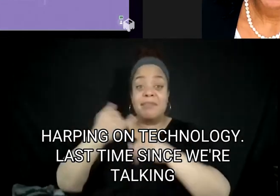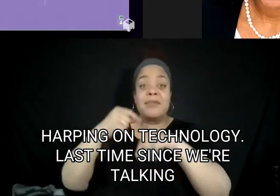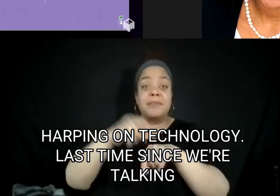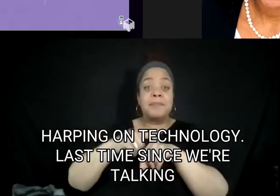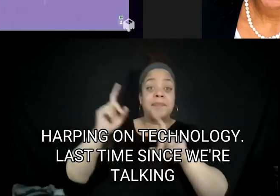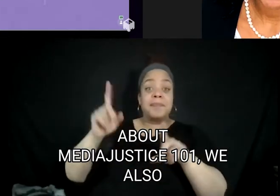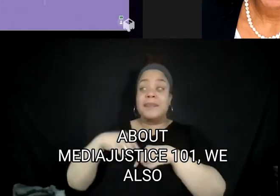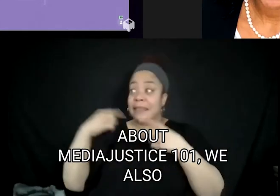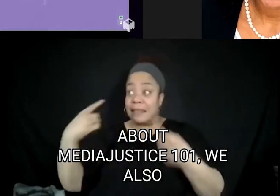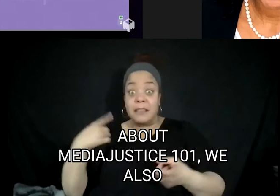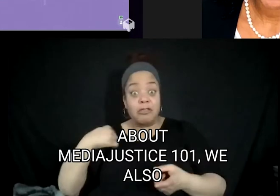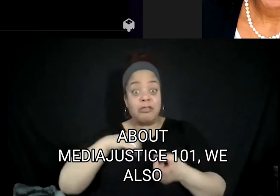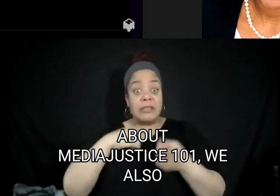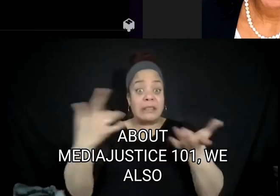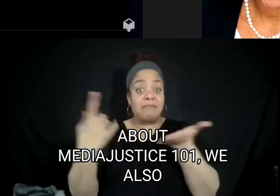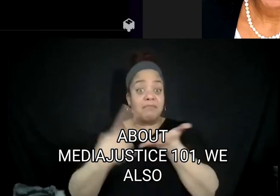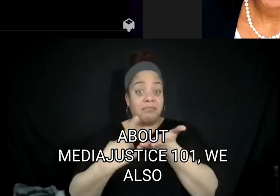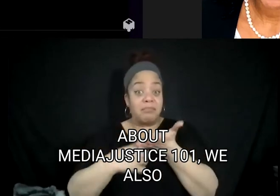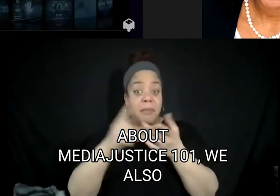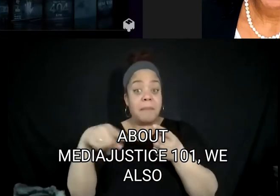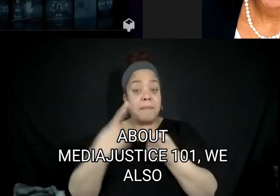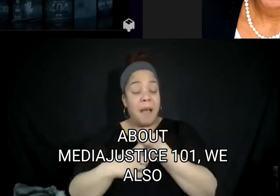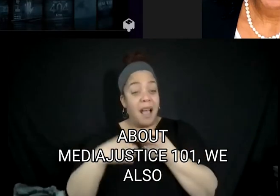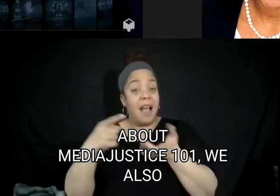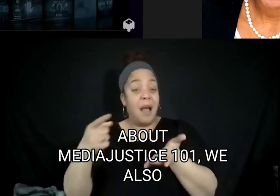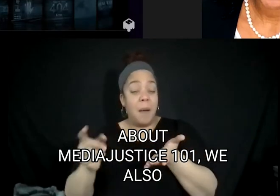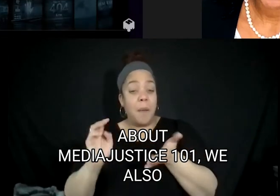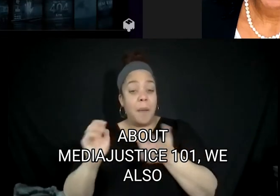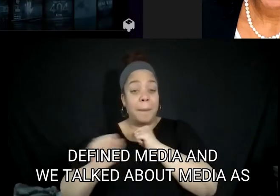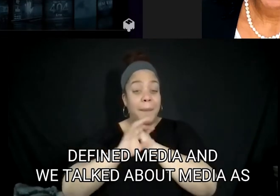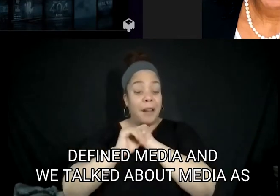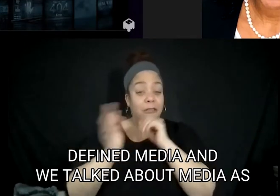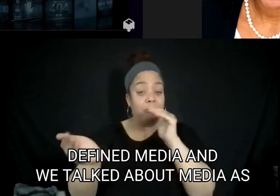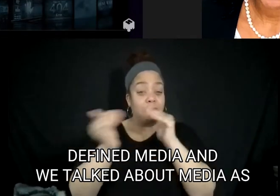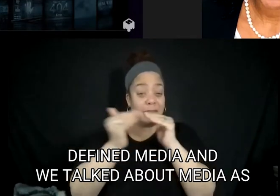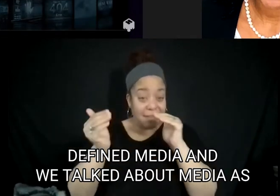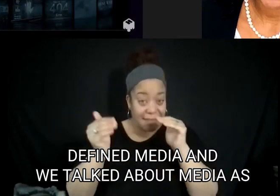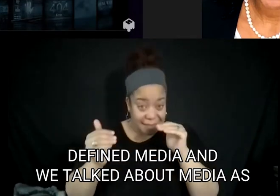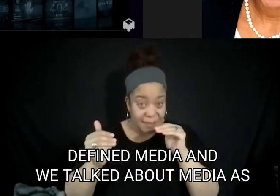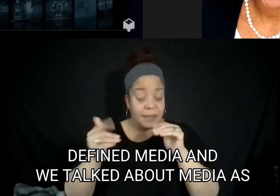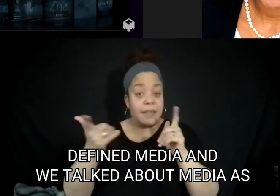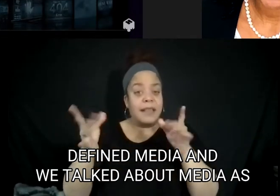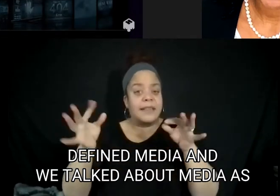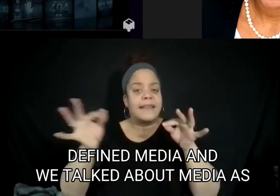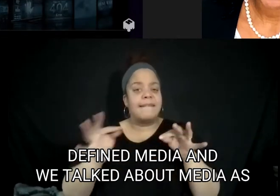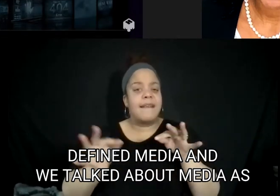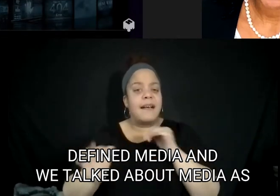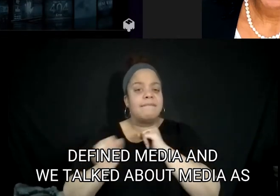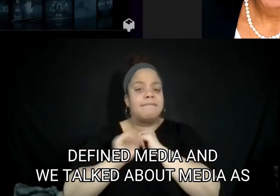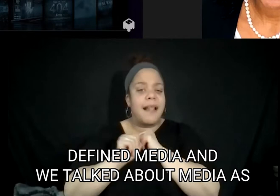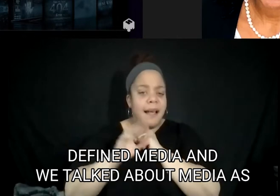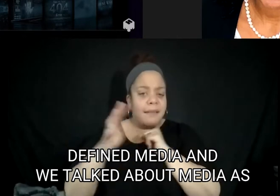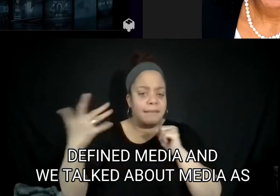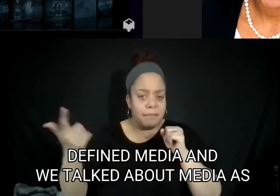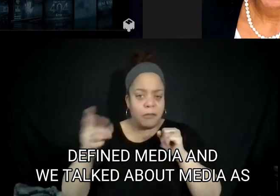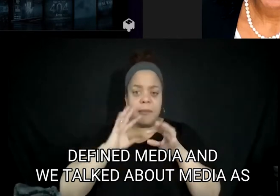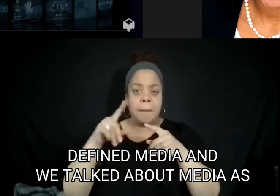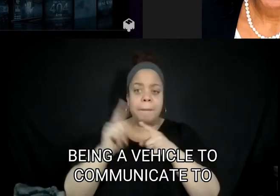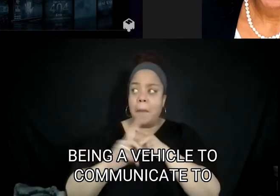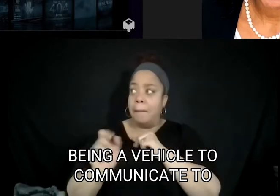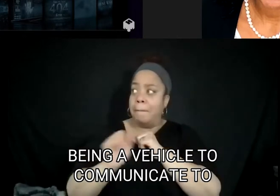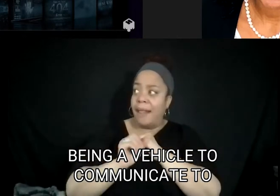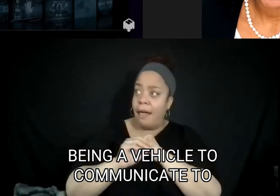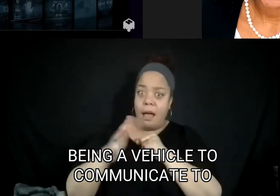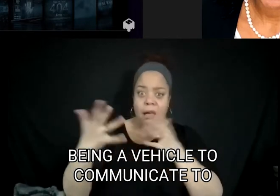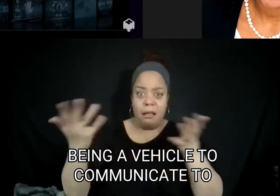talked about media as being a vehicle to communicate to lots of people. You know, so I wanted to just kind